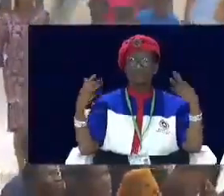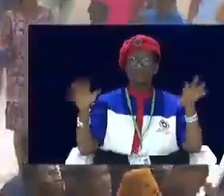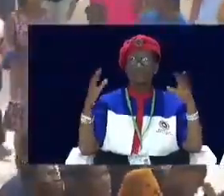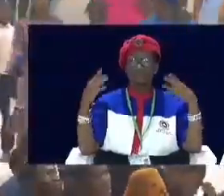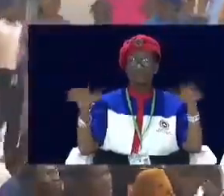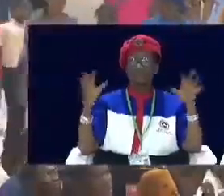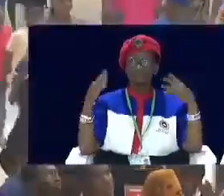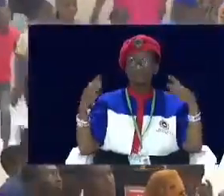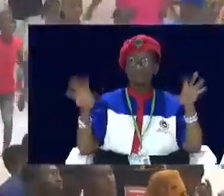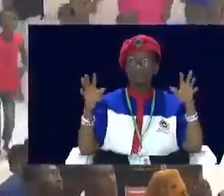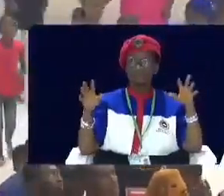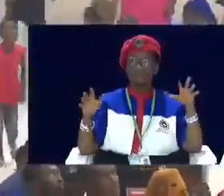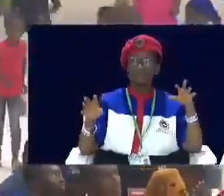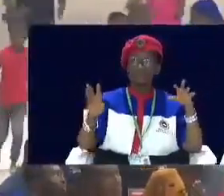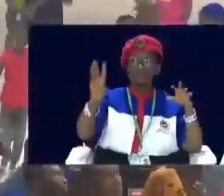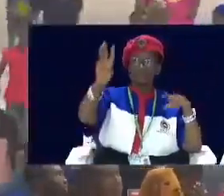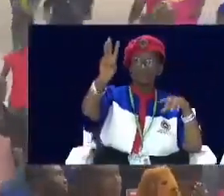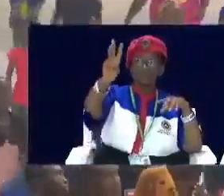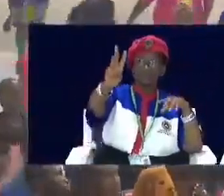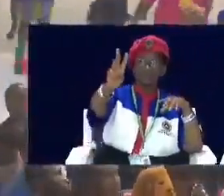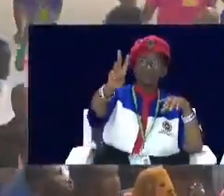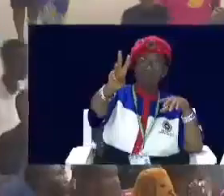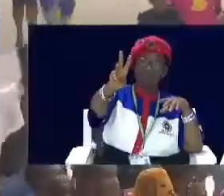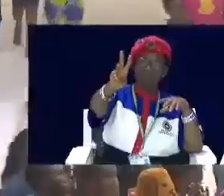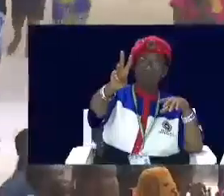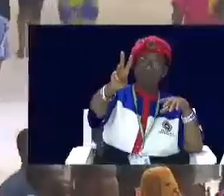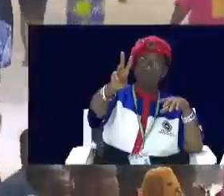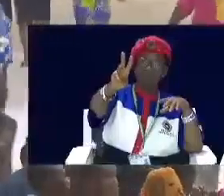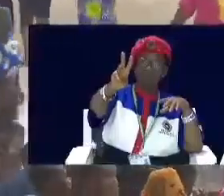Six. Efa.